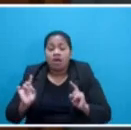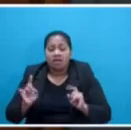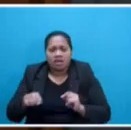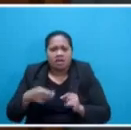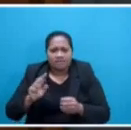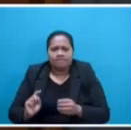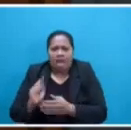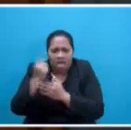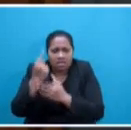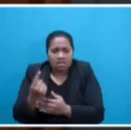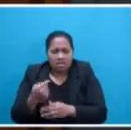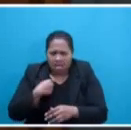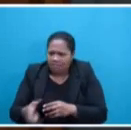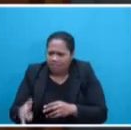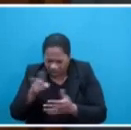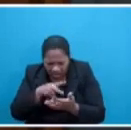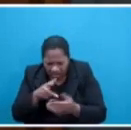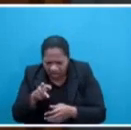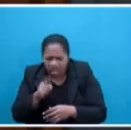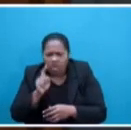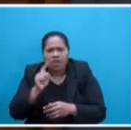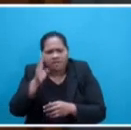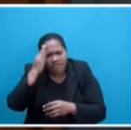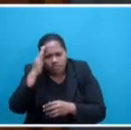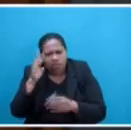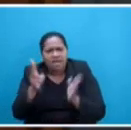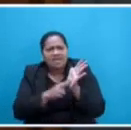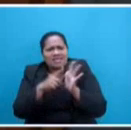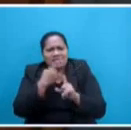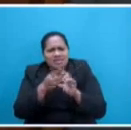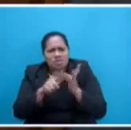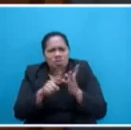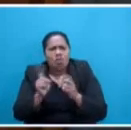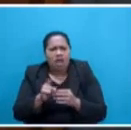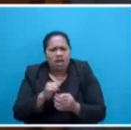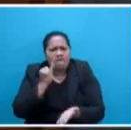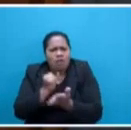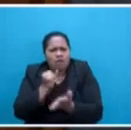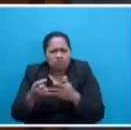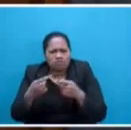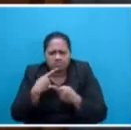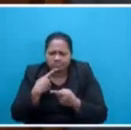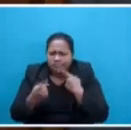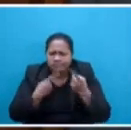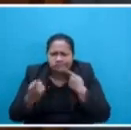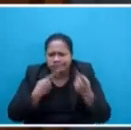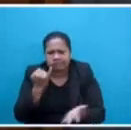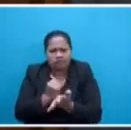Honorable Adimaitoga make all sorts of claims on Facebook that somehow we are against the indigenous Fijians or the